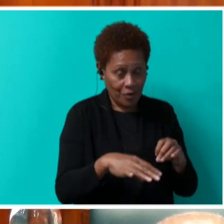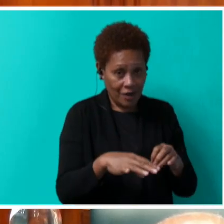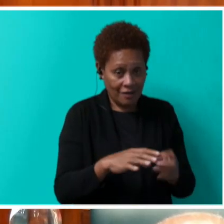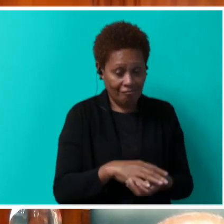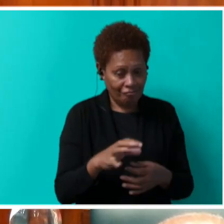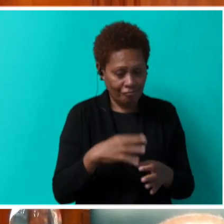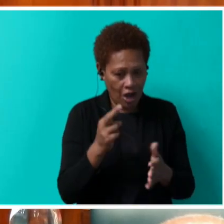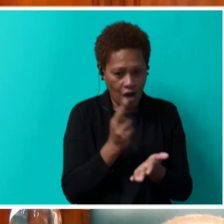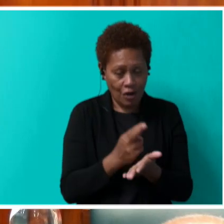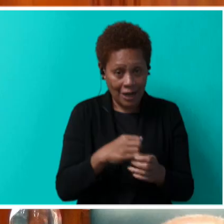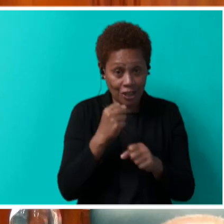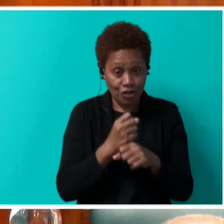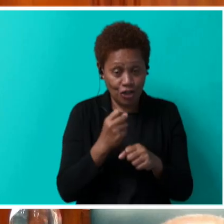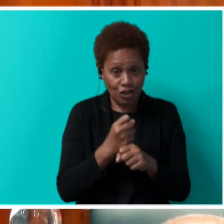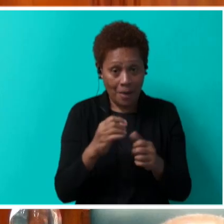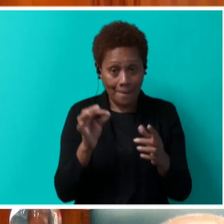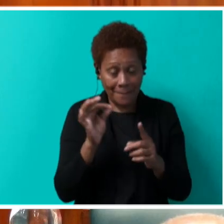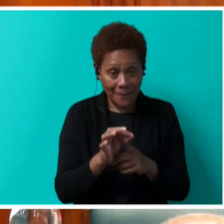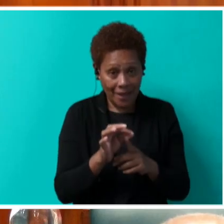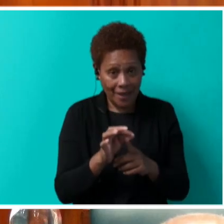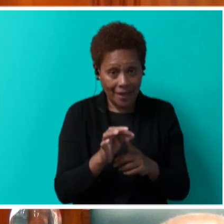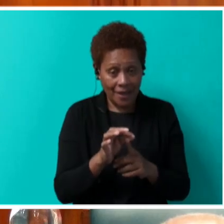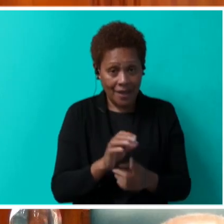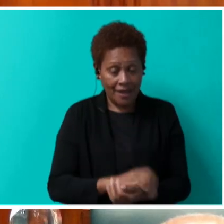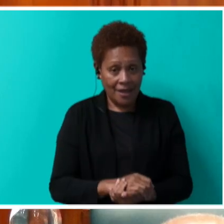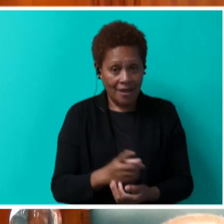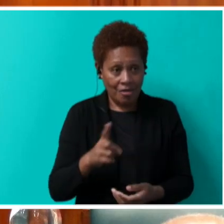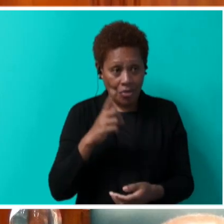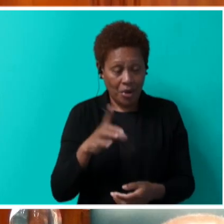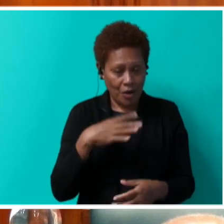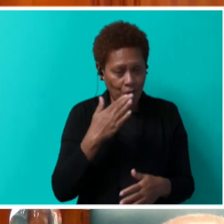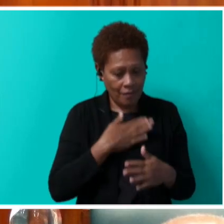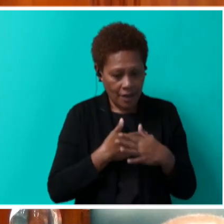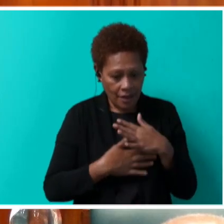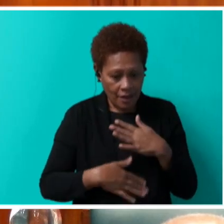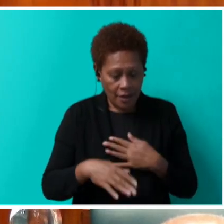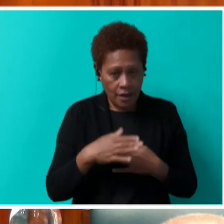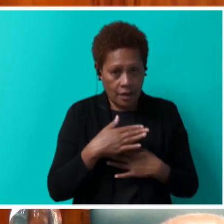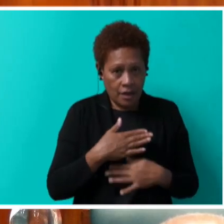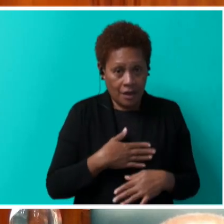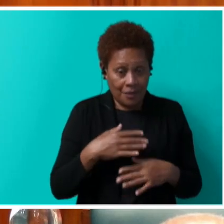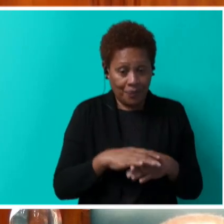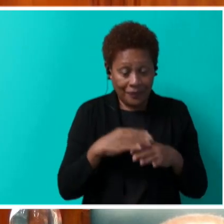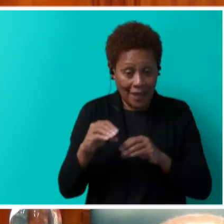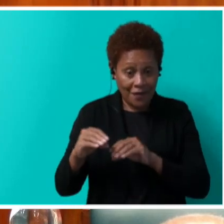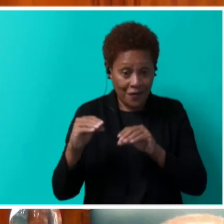real GDP fluctuated. But with patience, investment, and